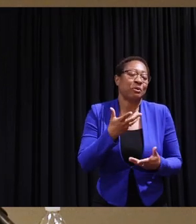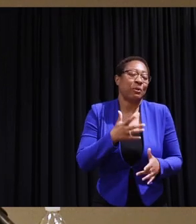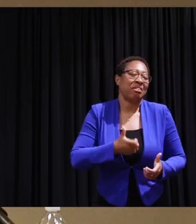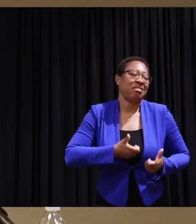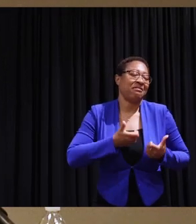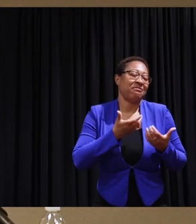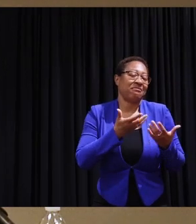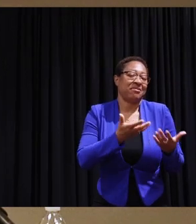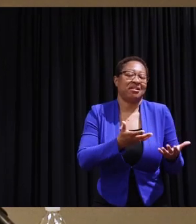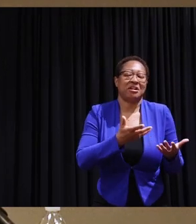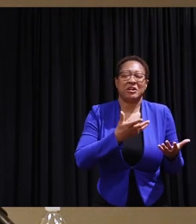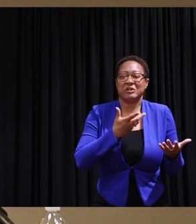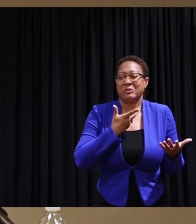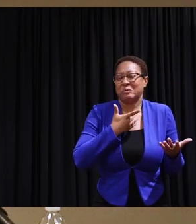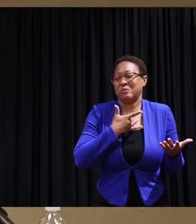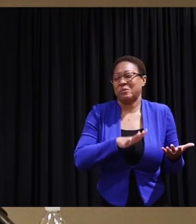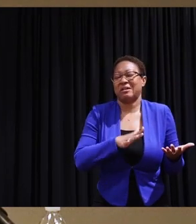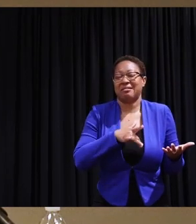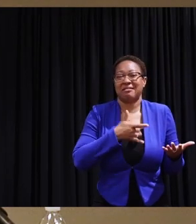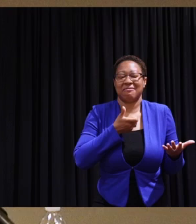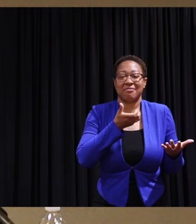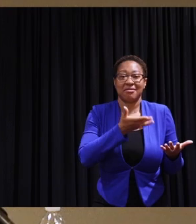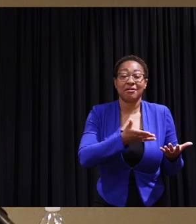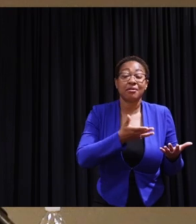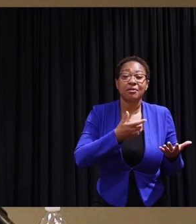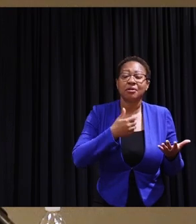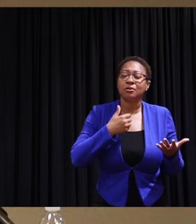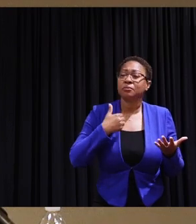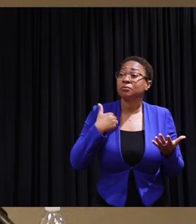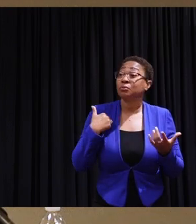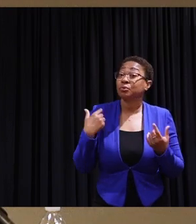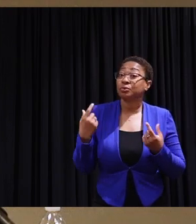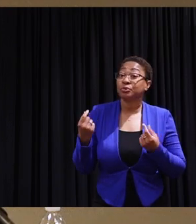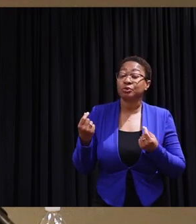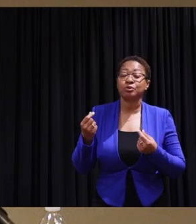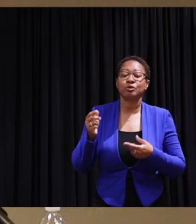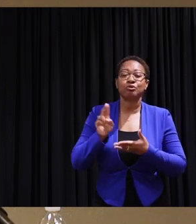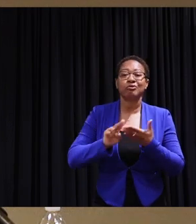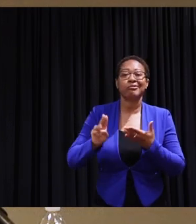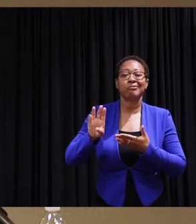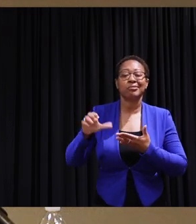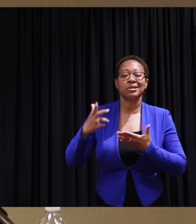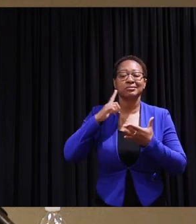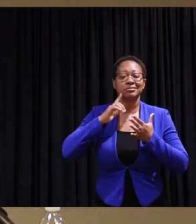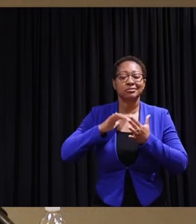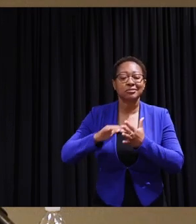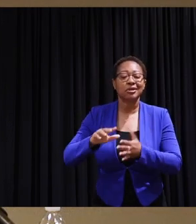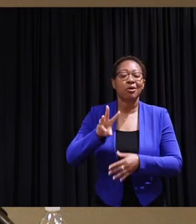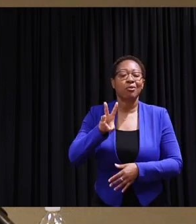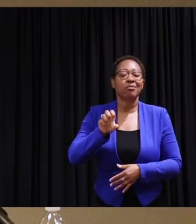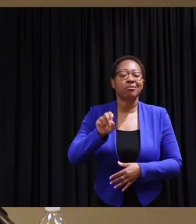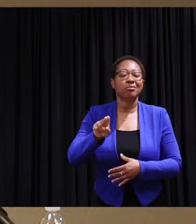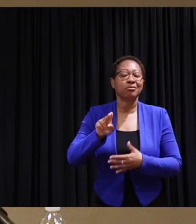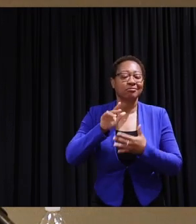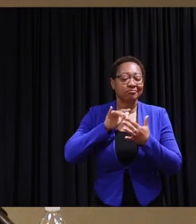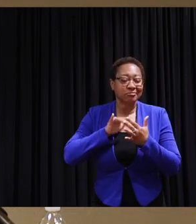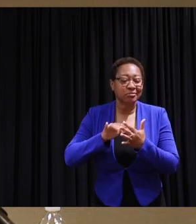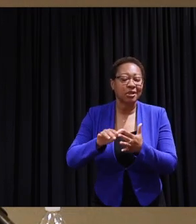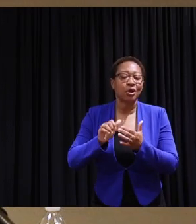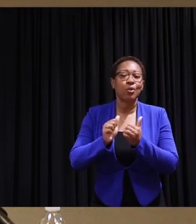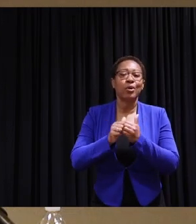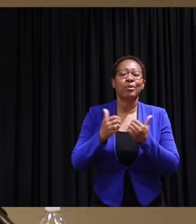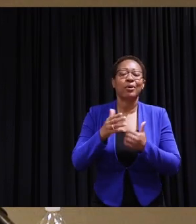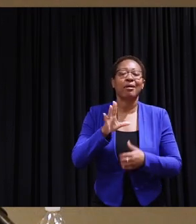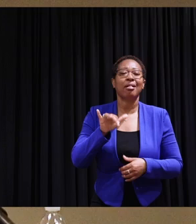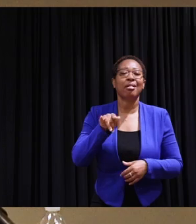Nina pointed out in that map. We've done a lot of studies with the University of Michigan and Wayne State with climate